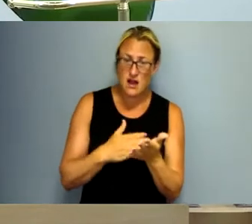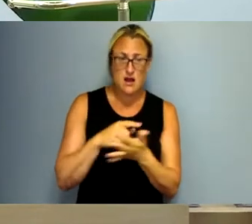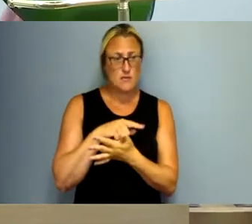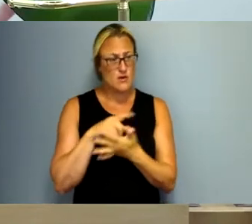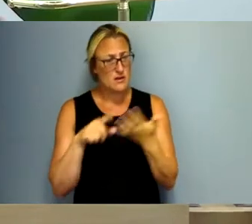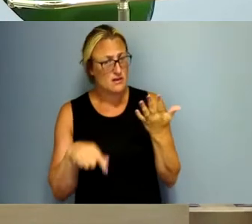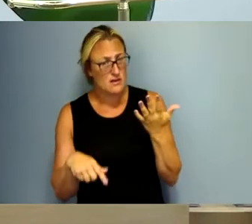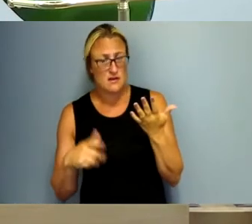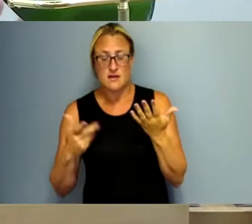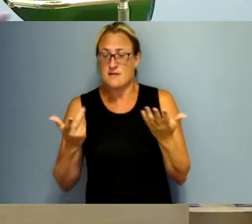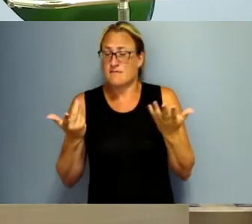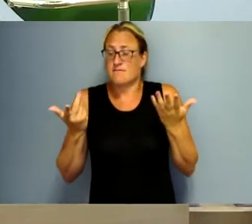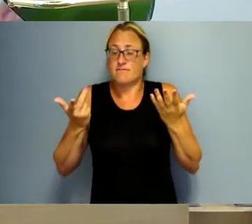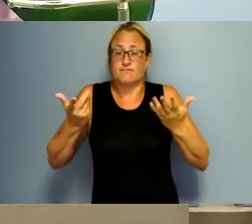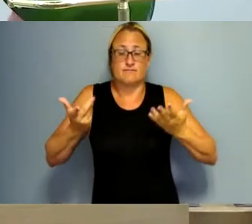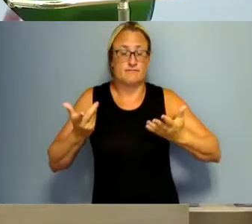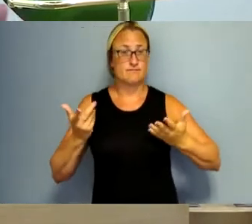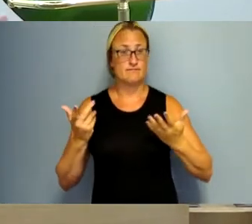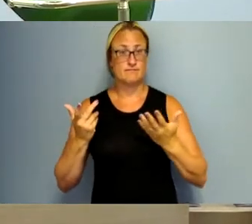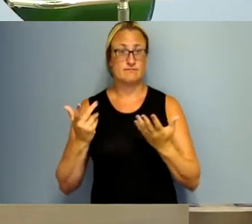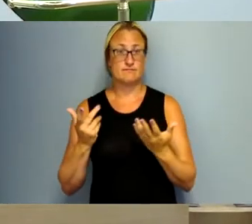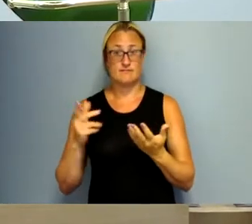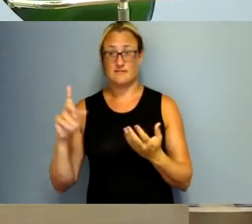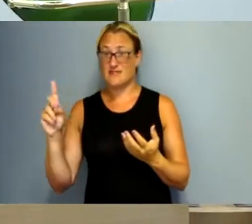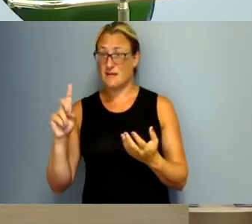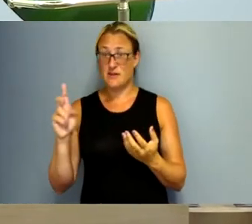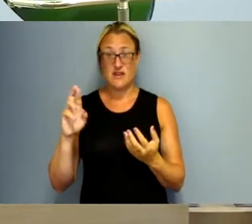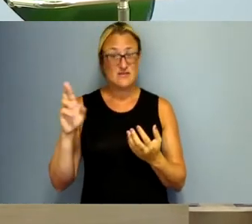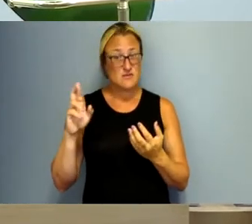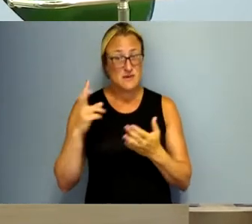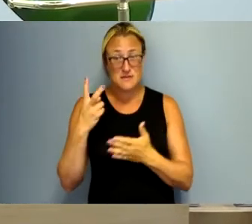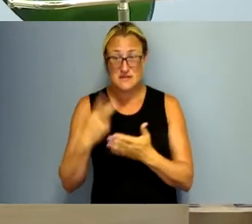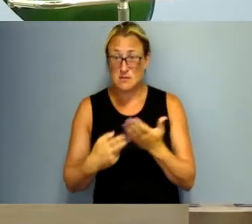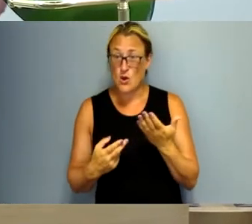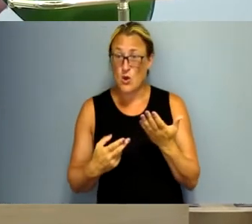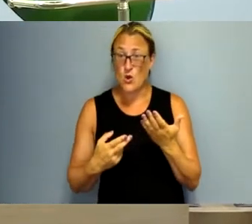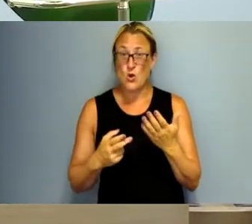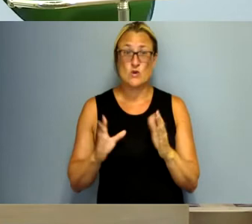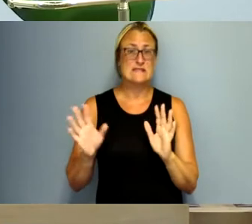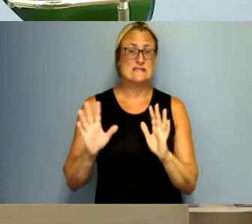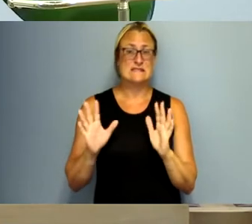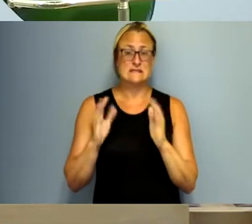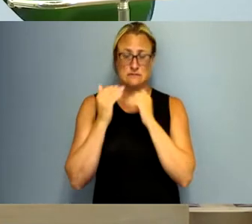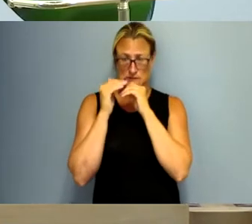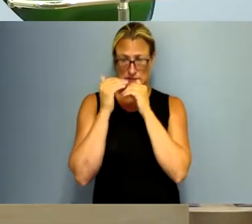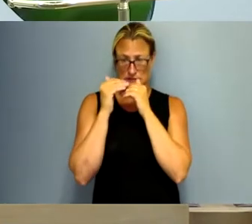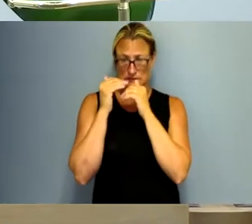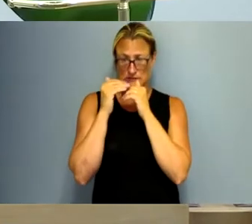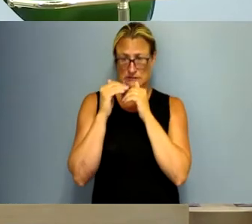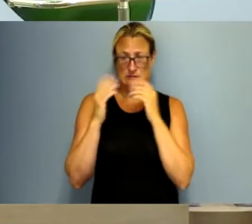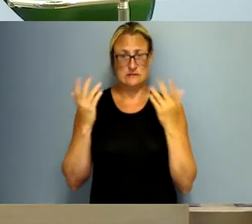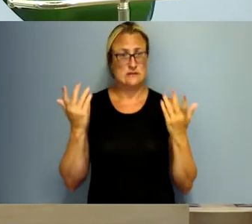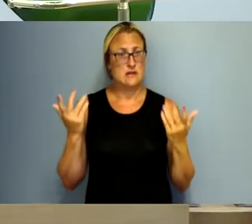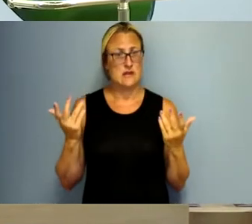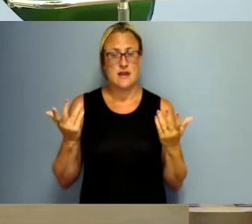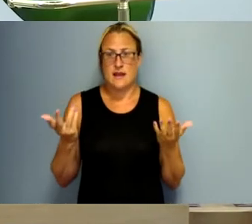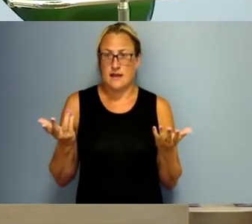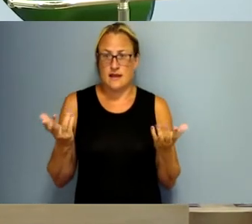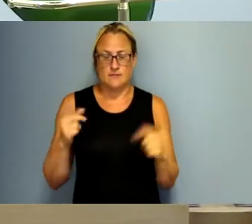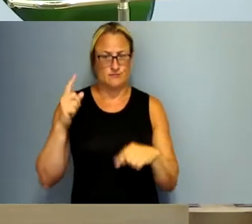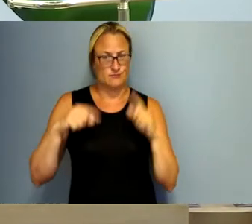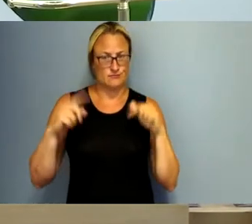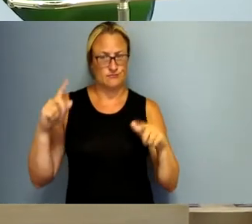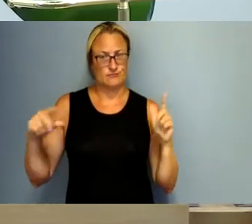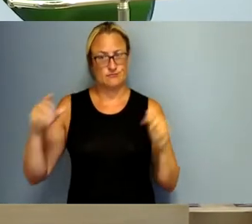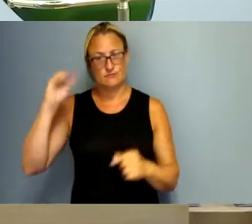to be. And then there were people, Democrats and Republicans on the other side, who didn't want to give very little or didn't want to do very much when it